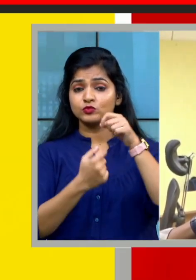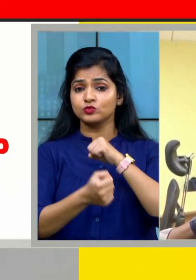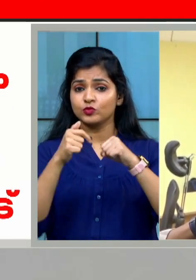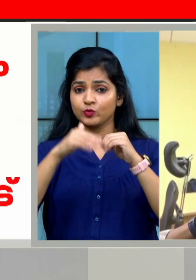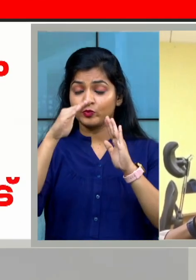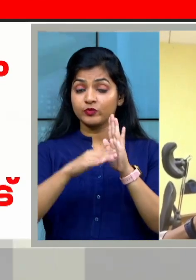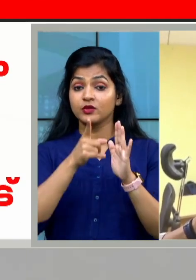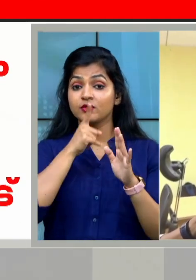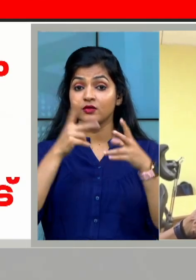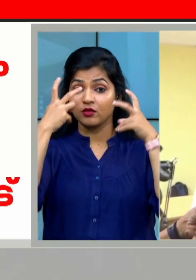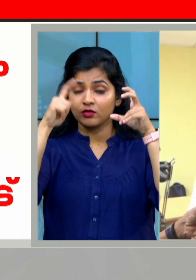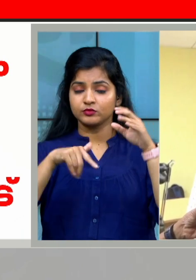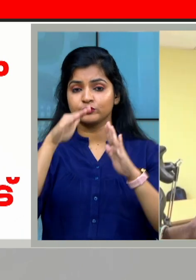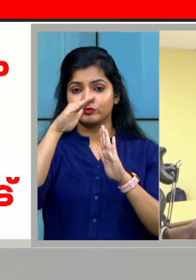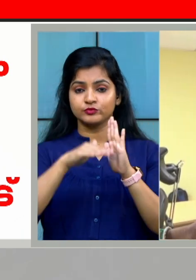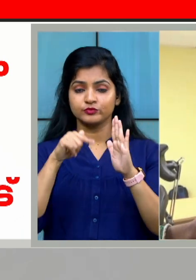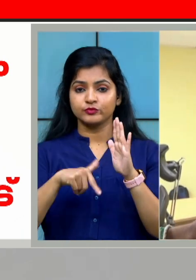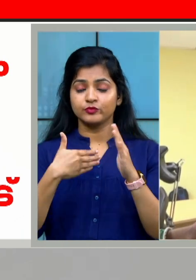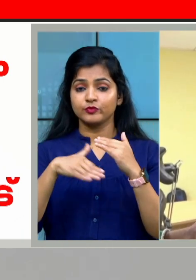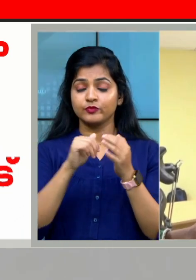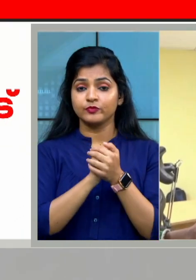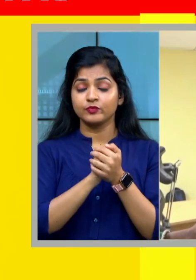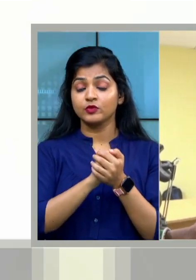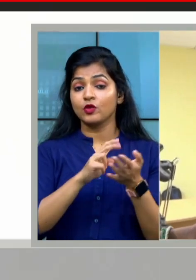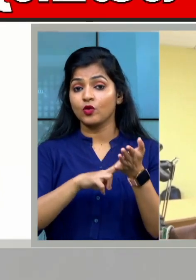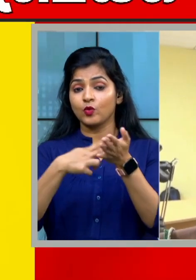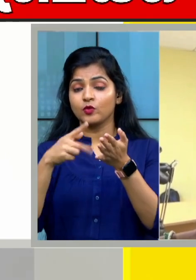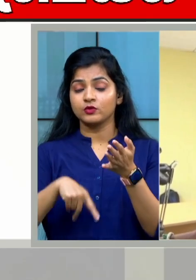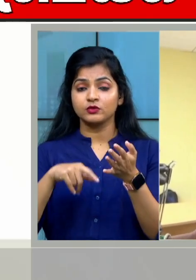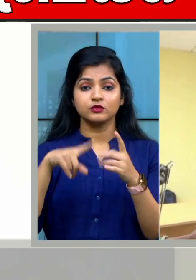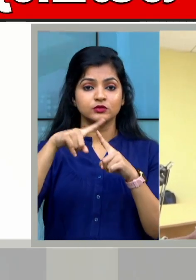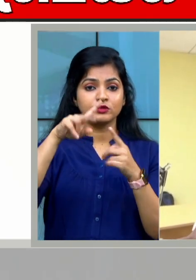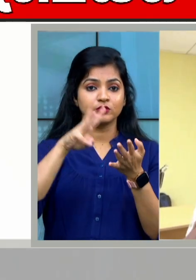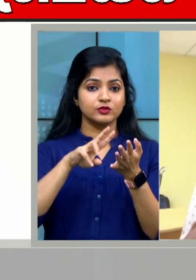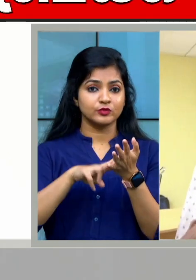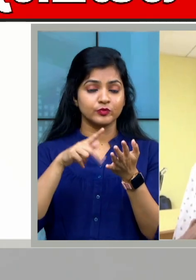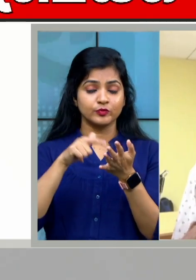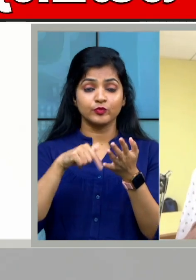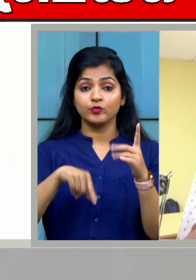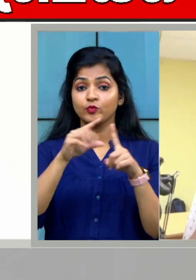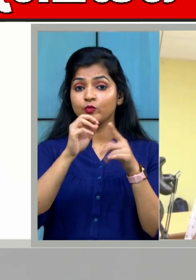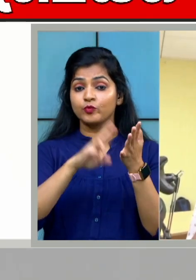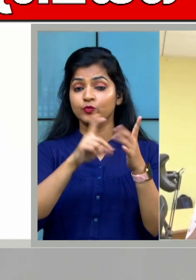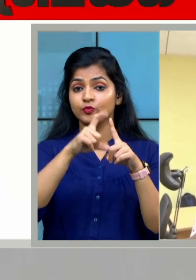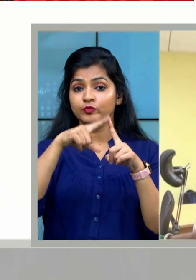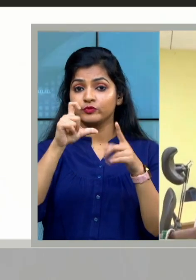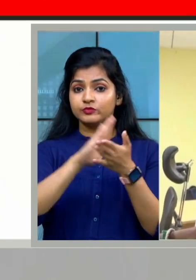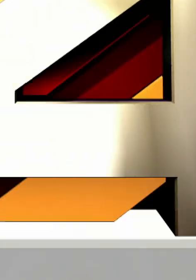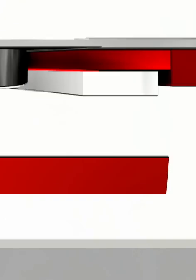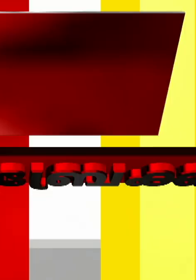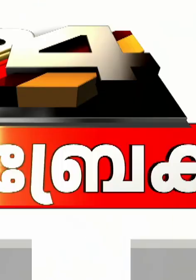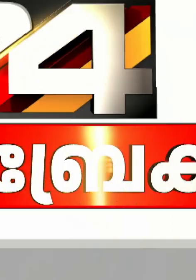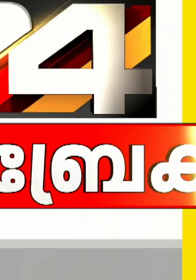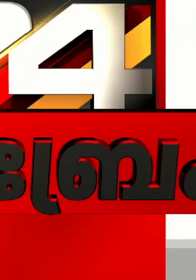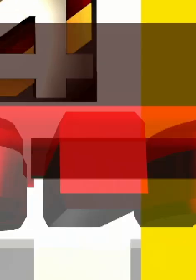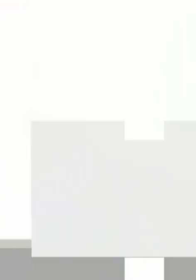this one. That's why we reduced it. So North Tamil Nadu coast as well as Pondicherry and Karaikal, wind speed of the order of